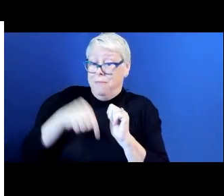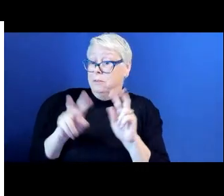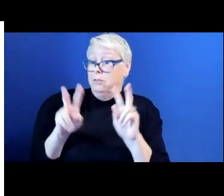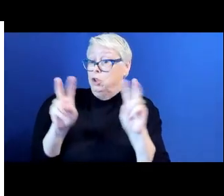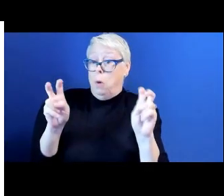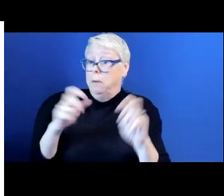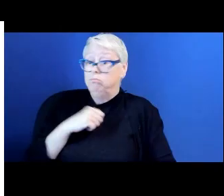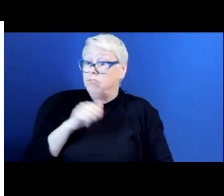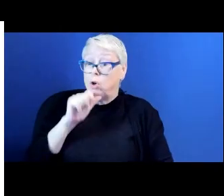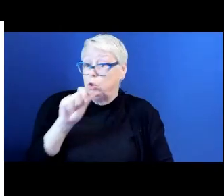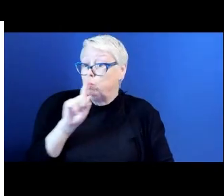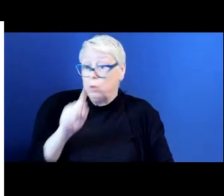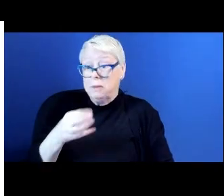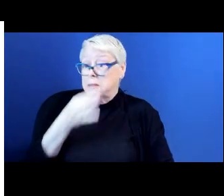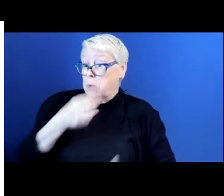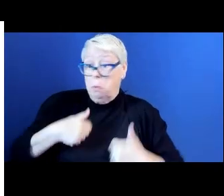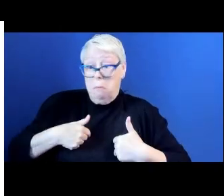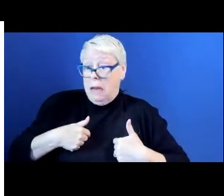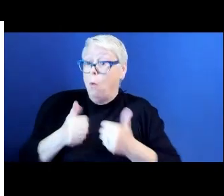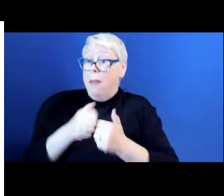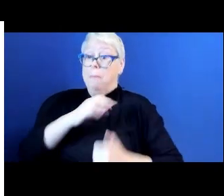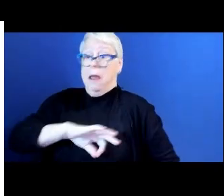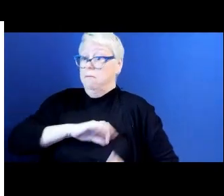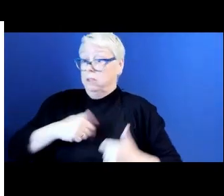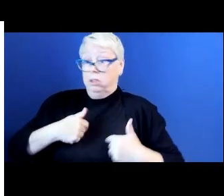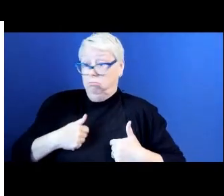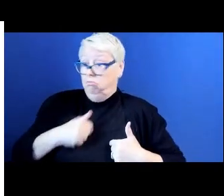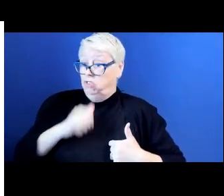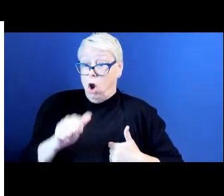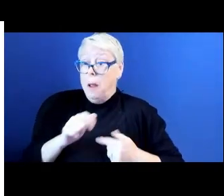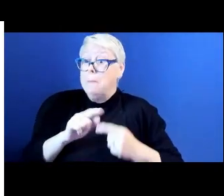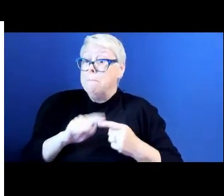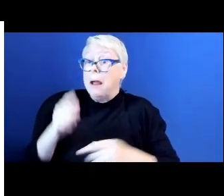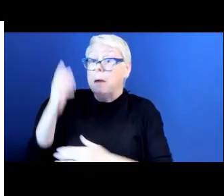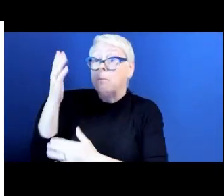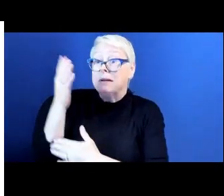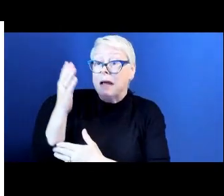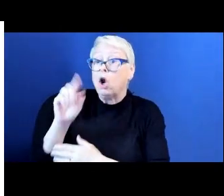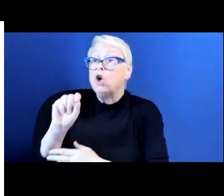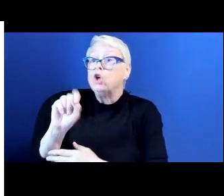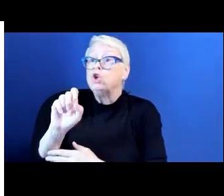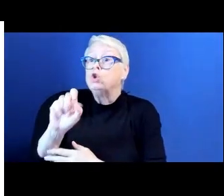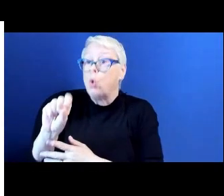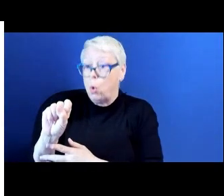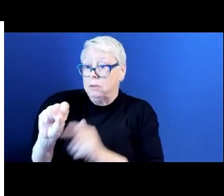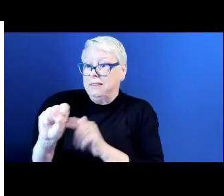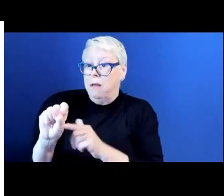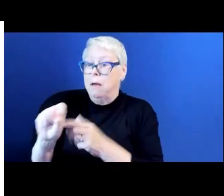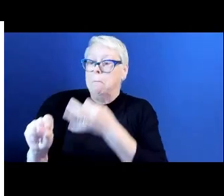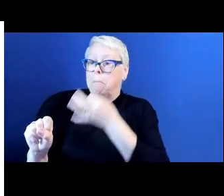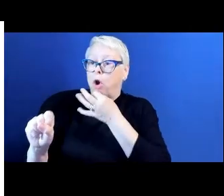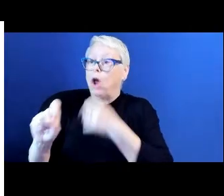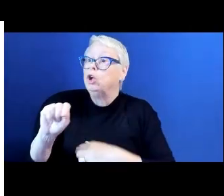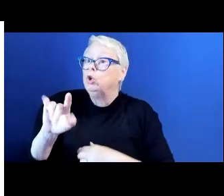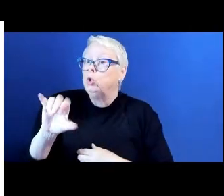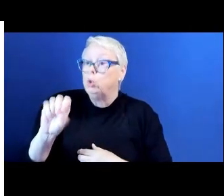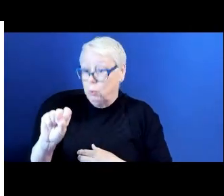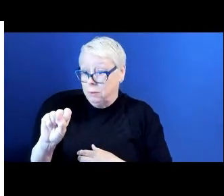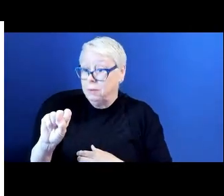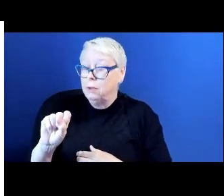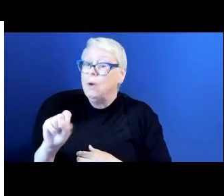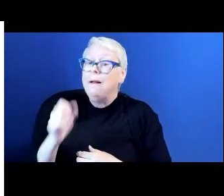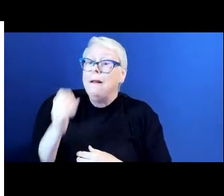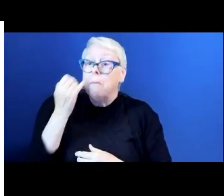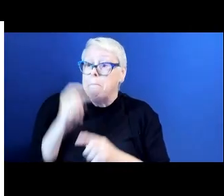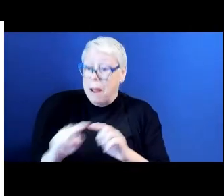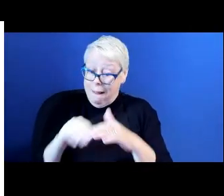matter experts in the benefits. We're presenting today on the tool, but accessing and referring